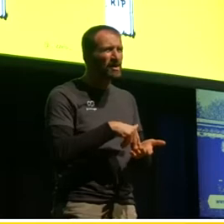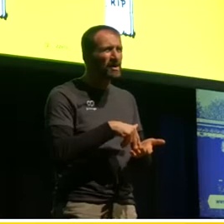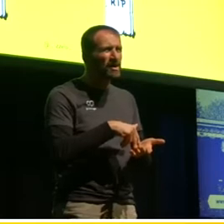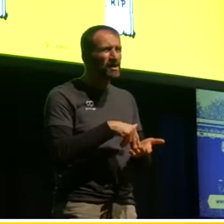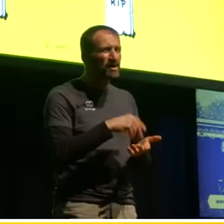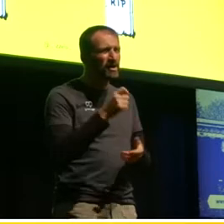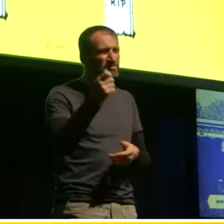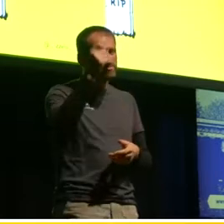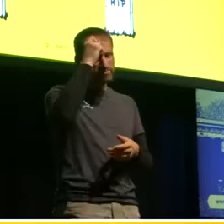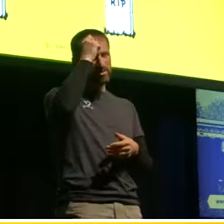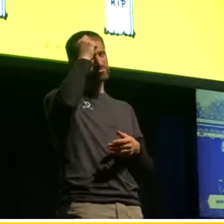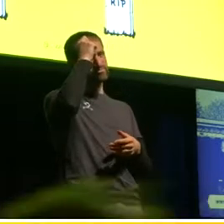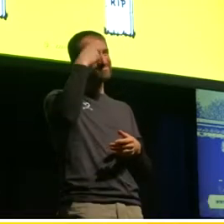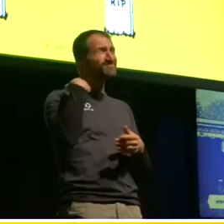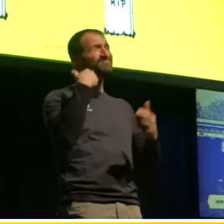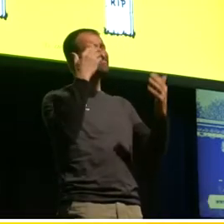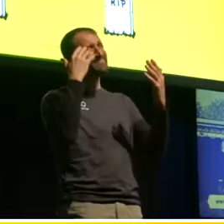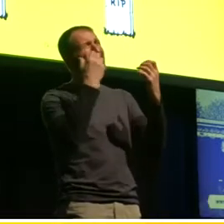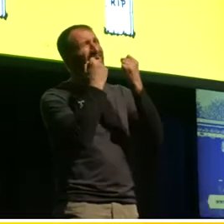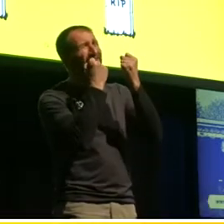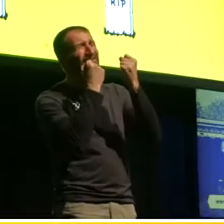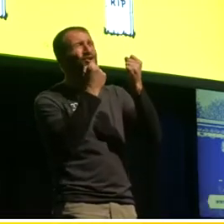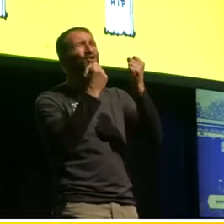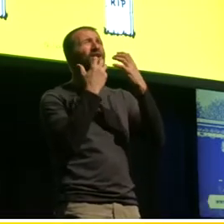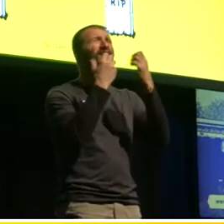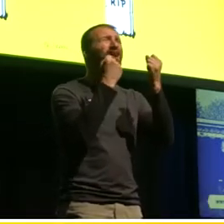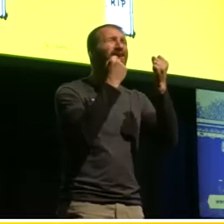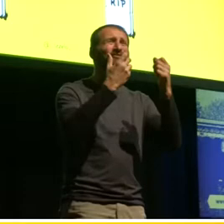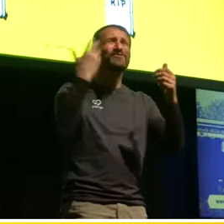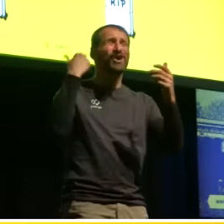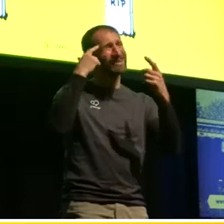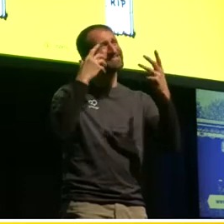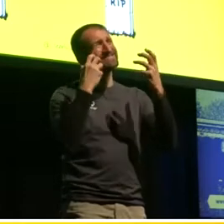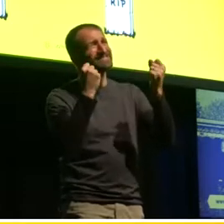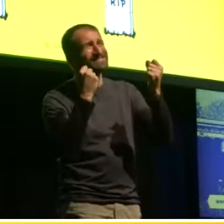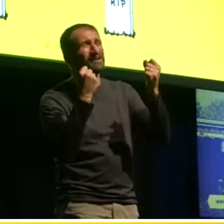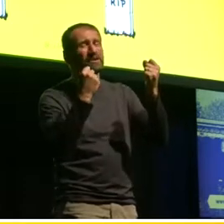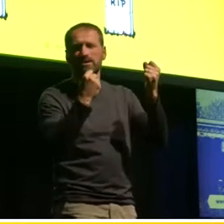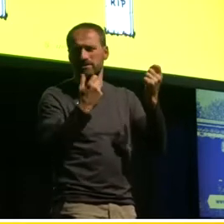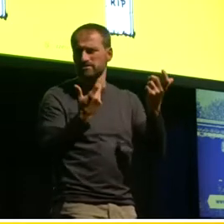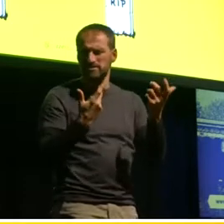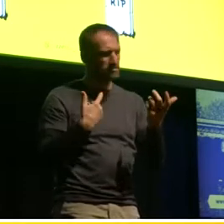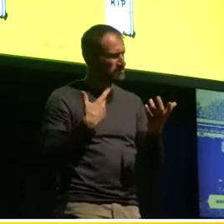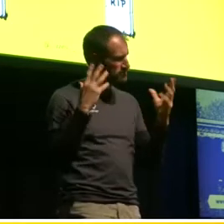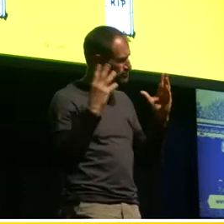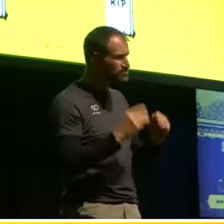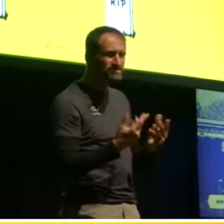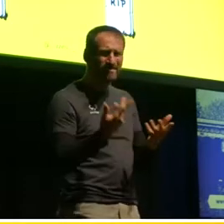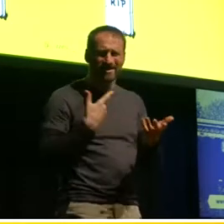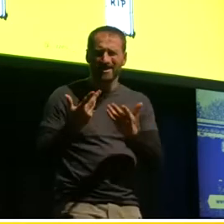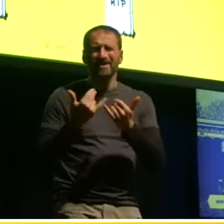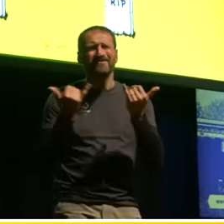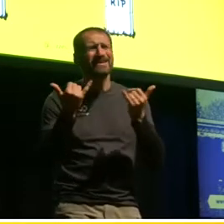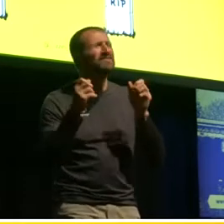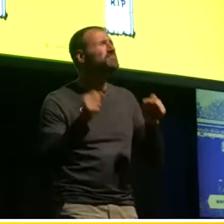reconsidering all that we hoped for before. And we talked, and I said, like, how should this be? Like, I wanted to